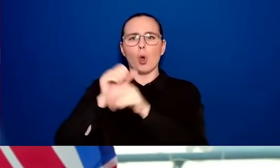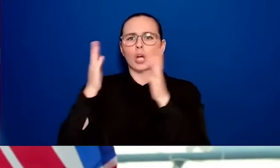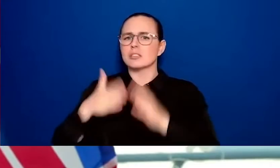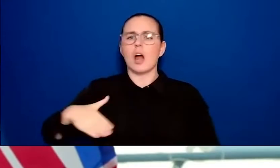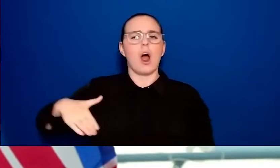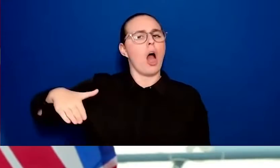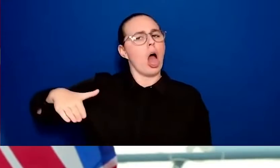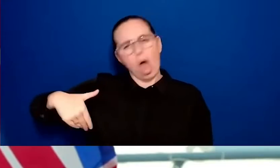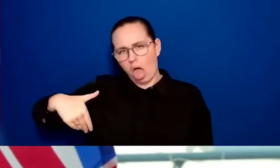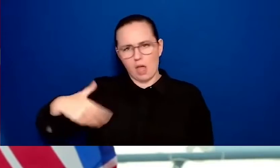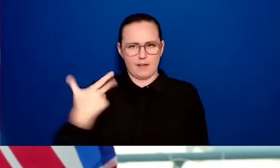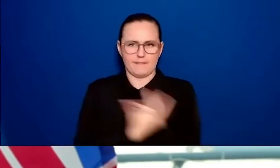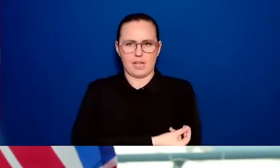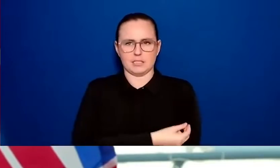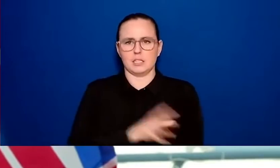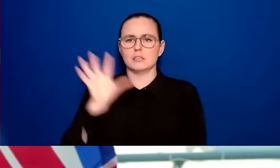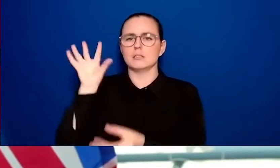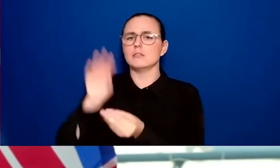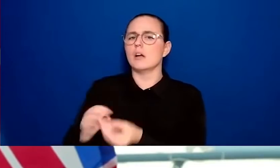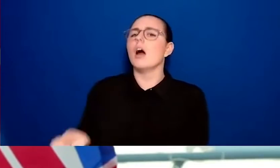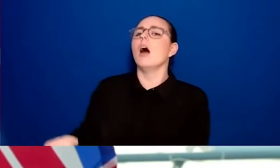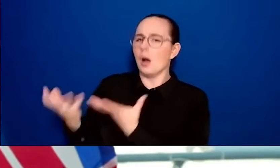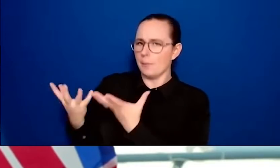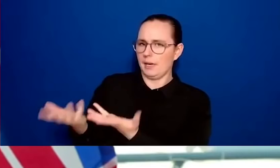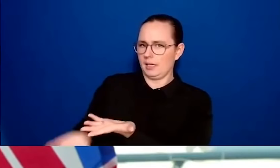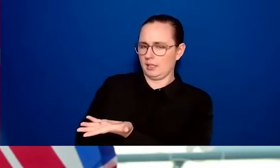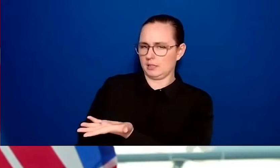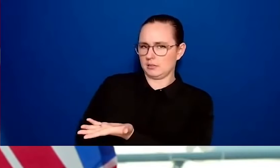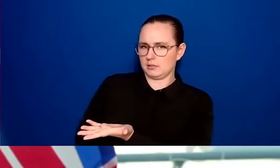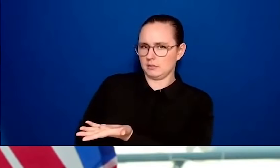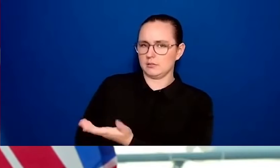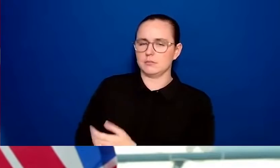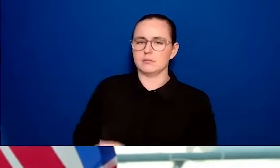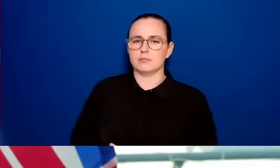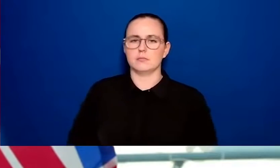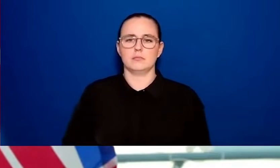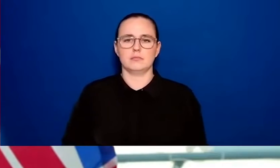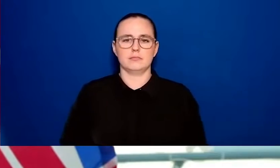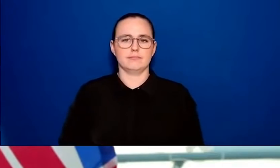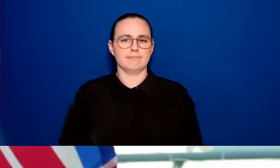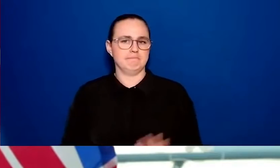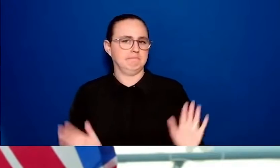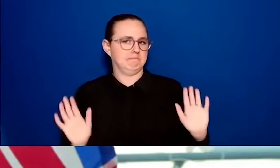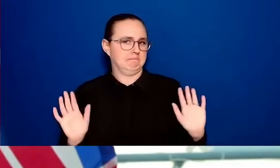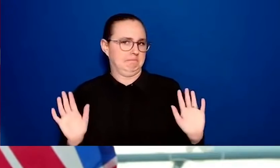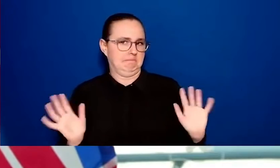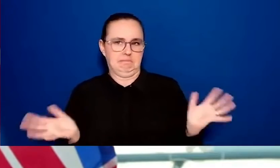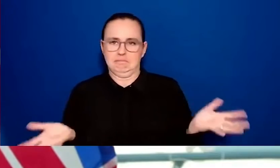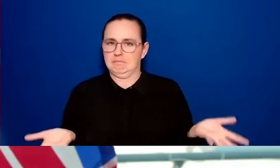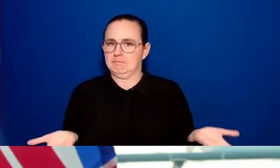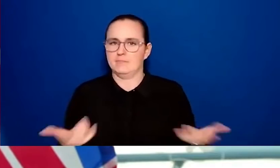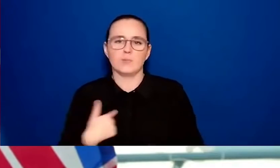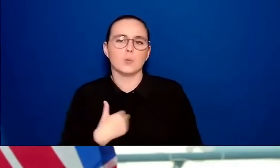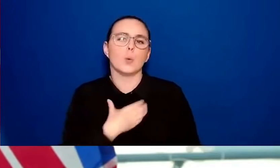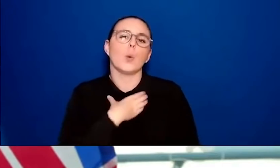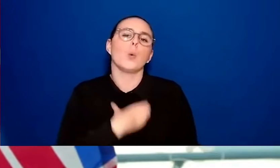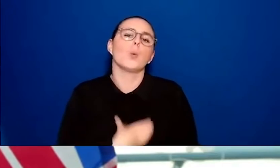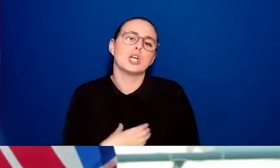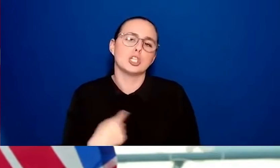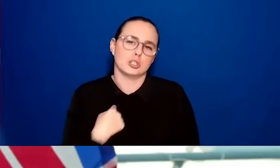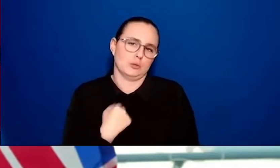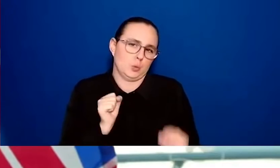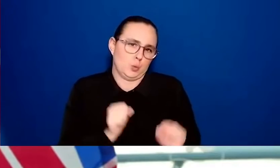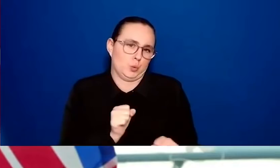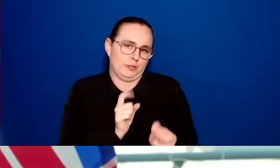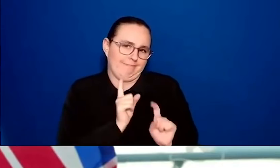the policy that's been announced here today? Yeah, I wish I could. I can't at the moment yet. We've had some